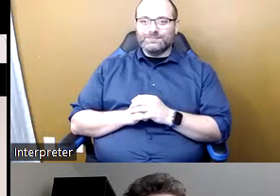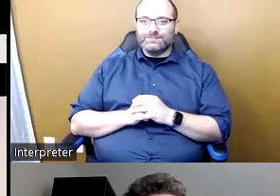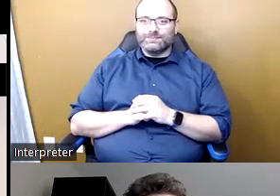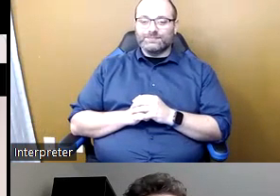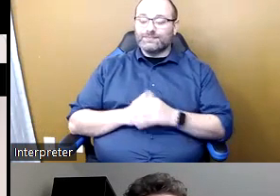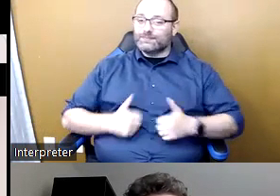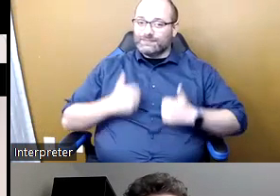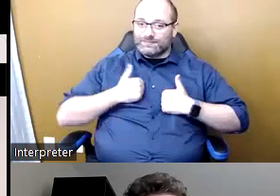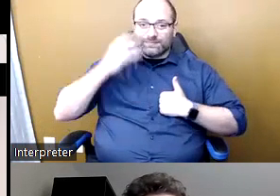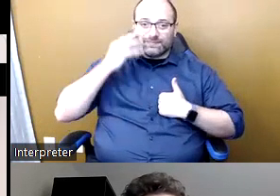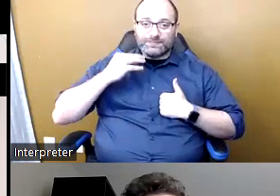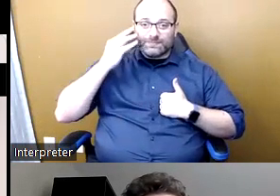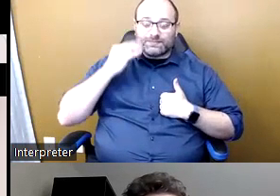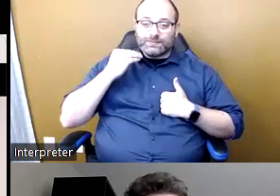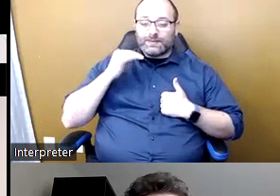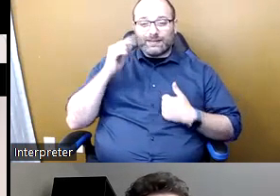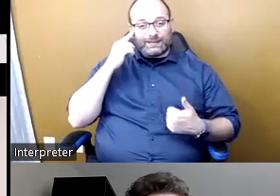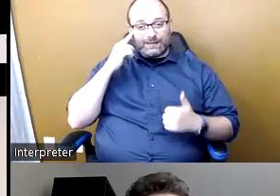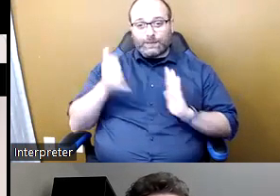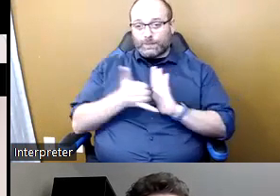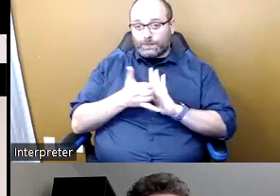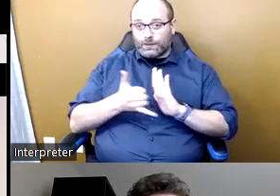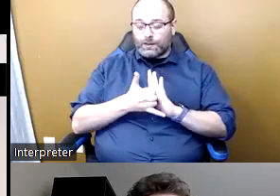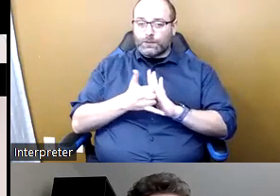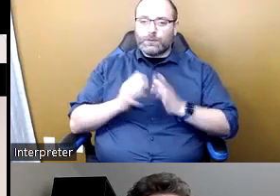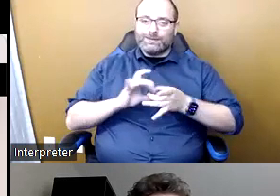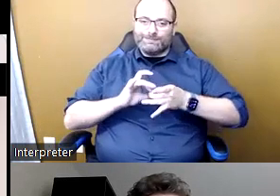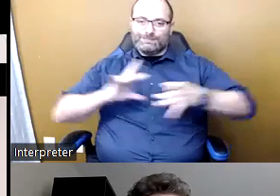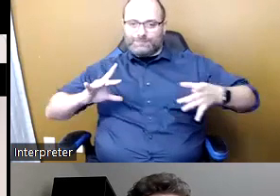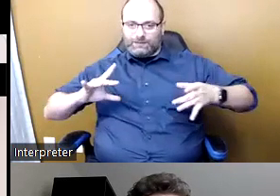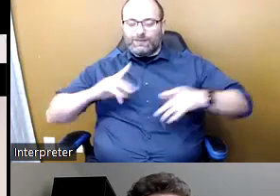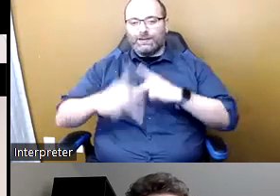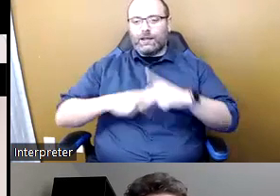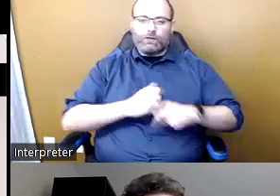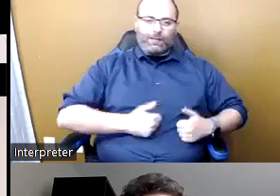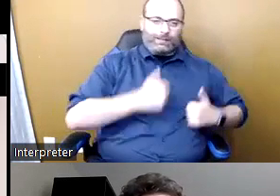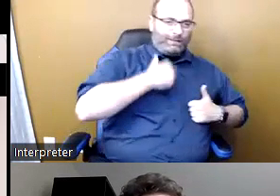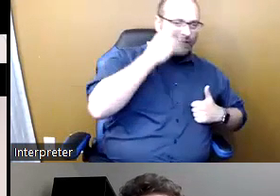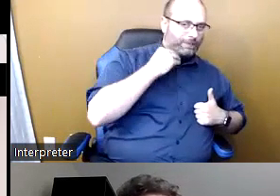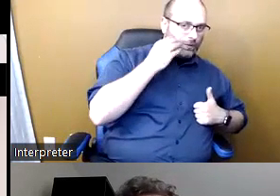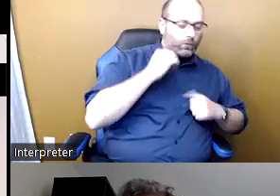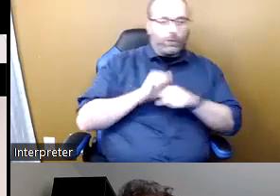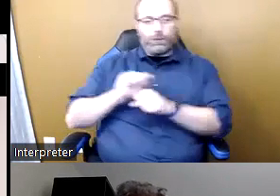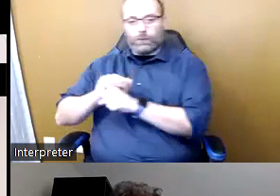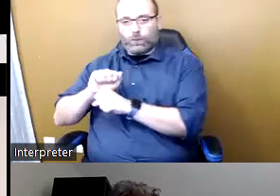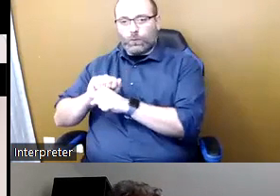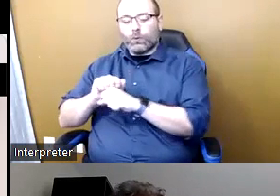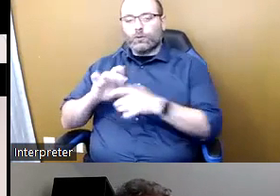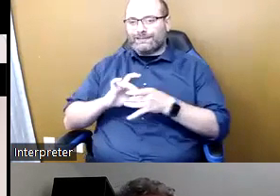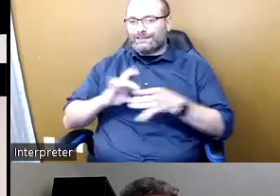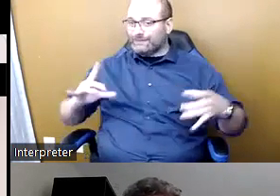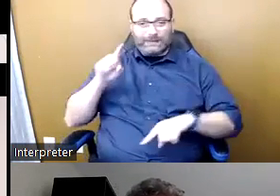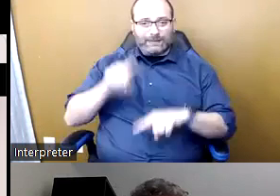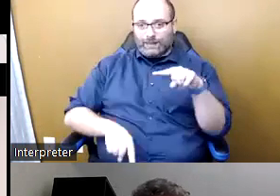Lived experience. I think that it's impossible to divorce your lived experience from the work that you do, especially when you're working with your